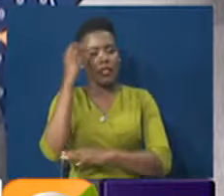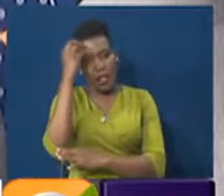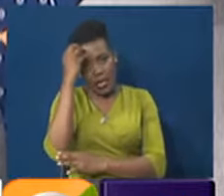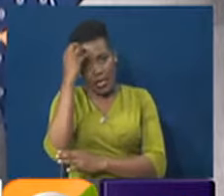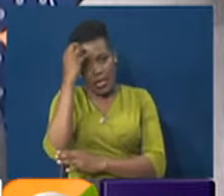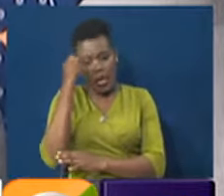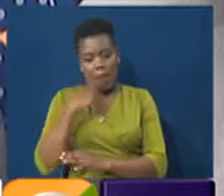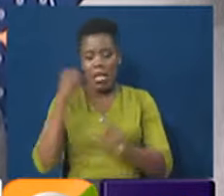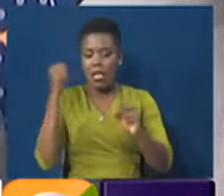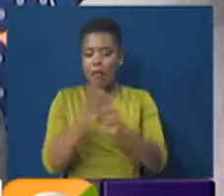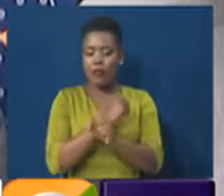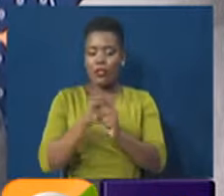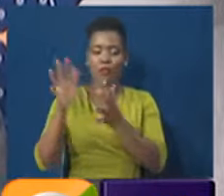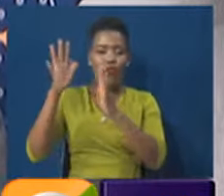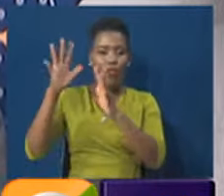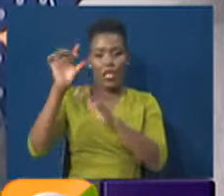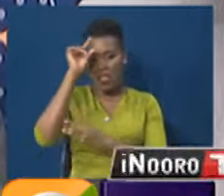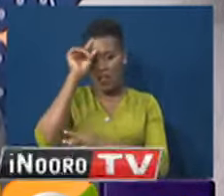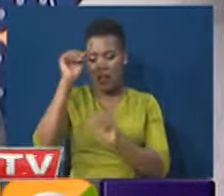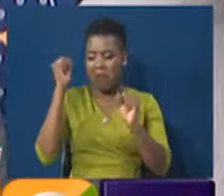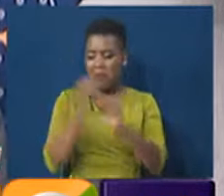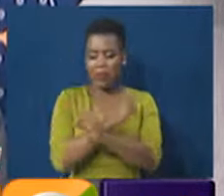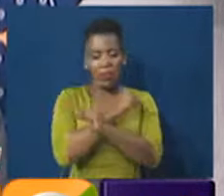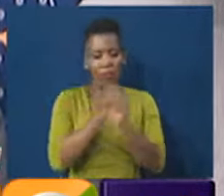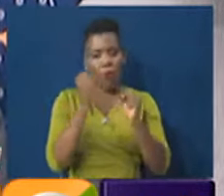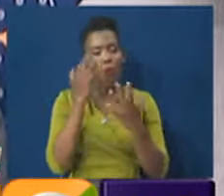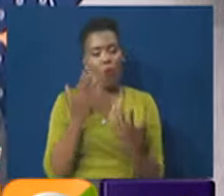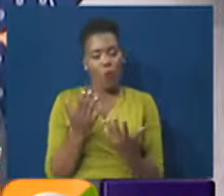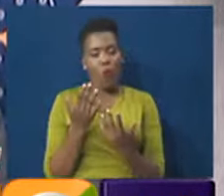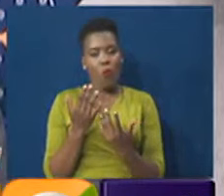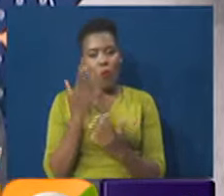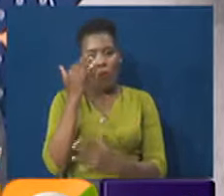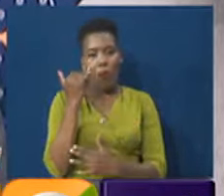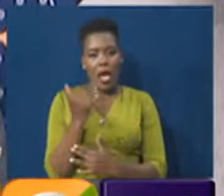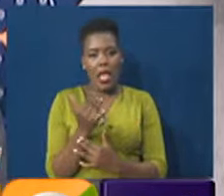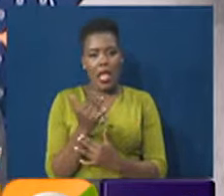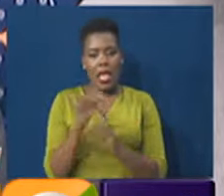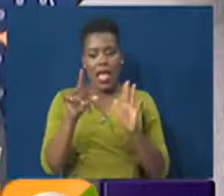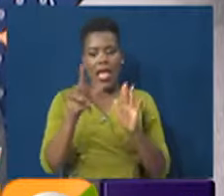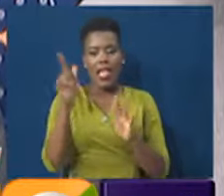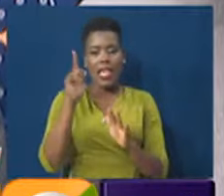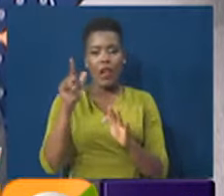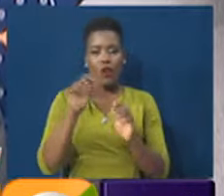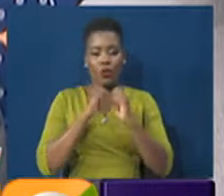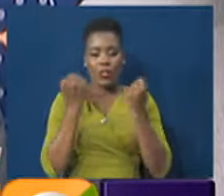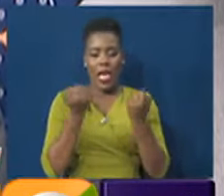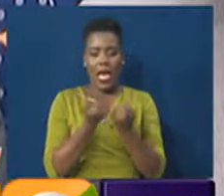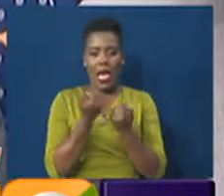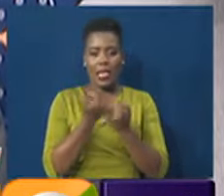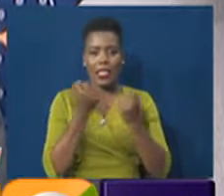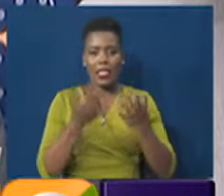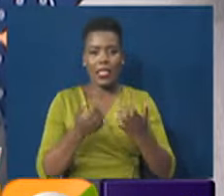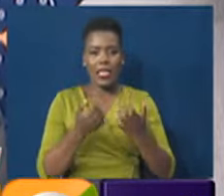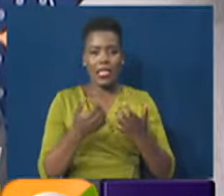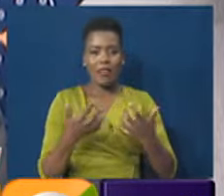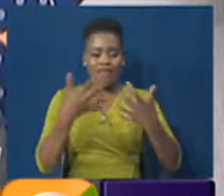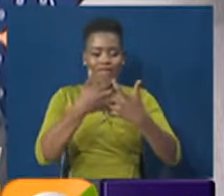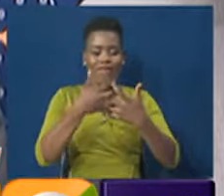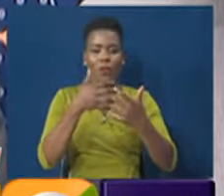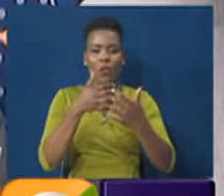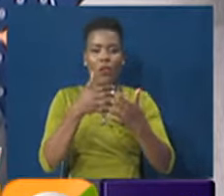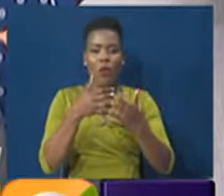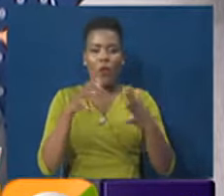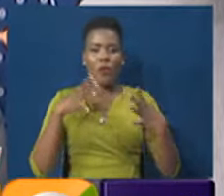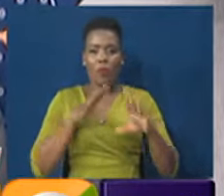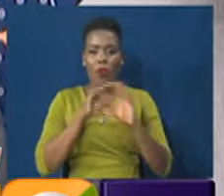I cannot congratulate this current government as is, because the Law Society is part and parcel of the petitioners that were in court this